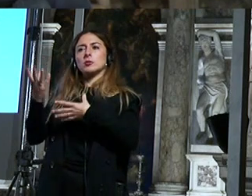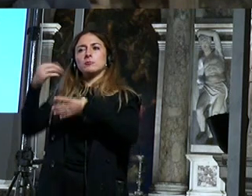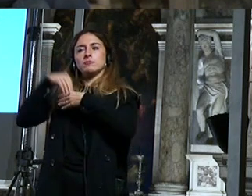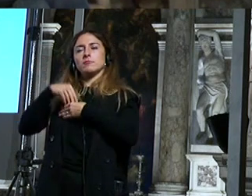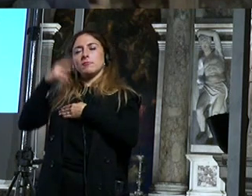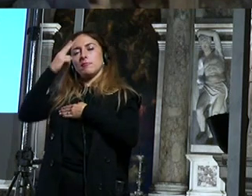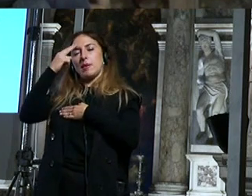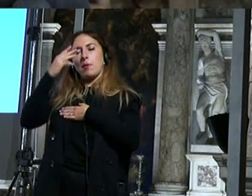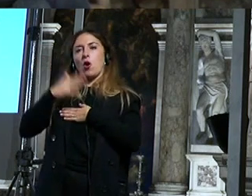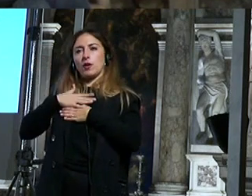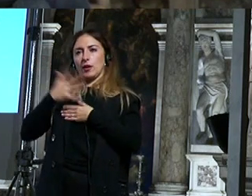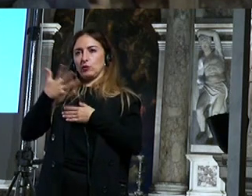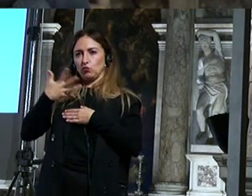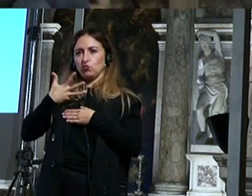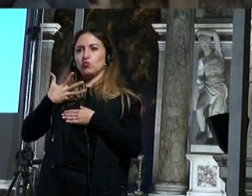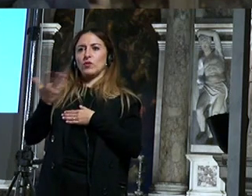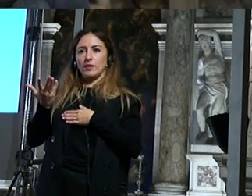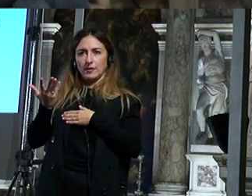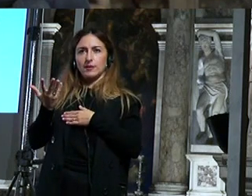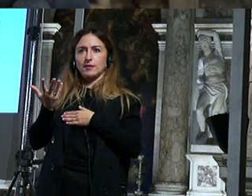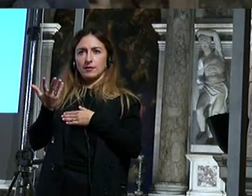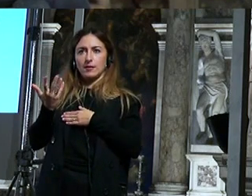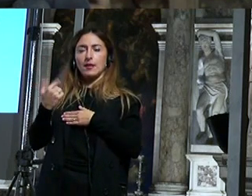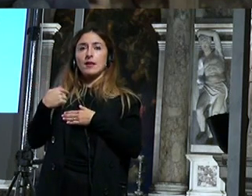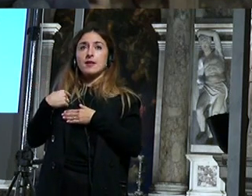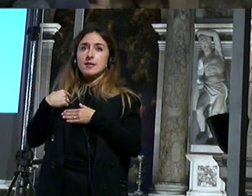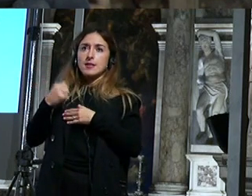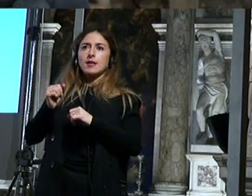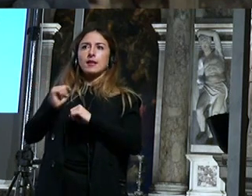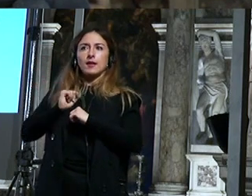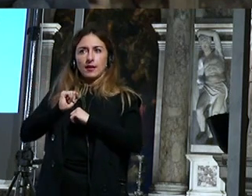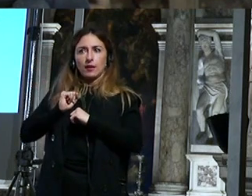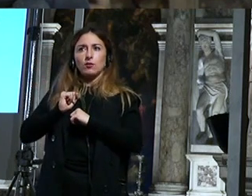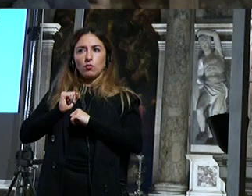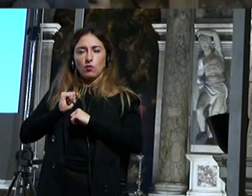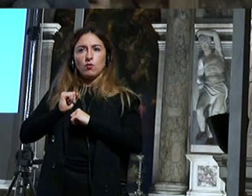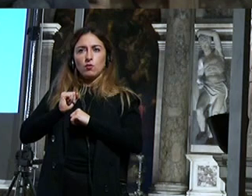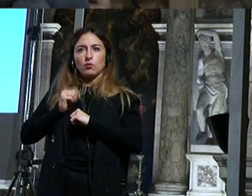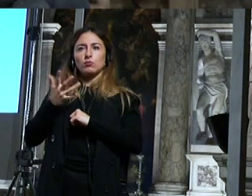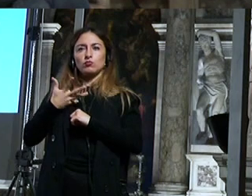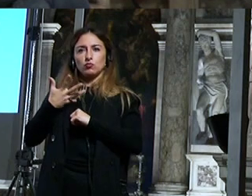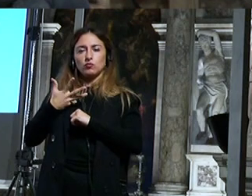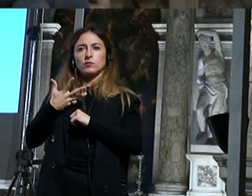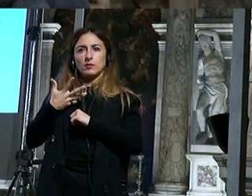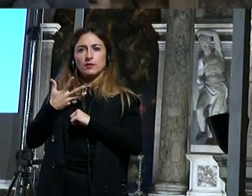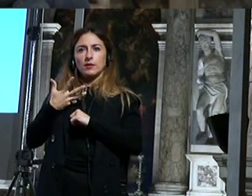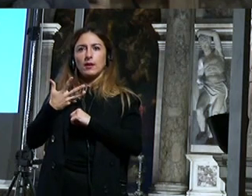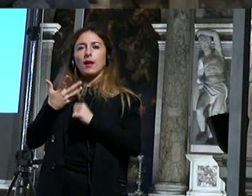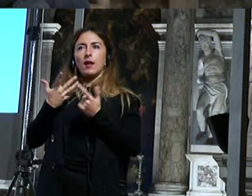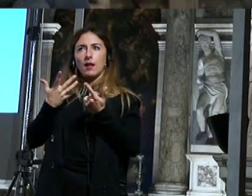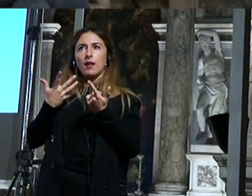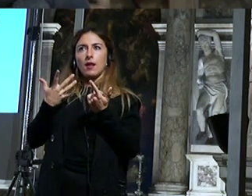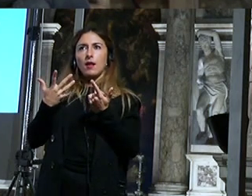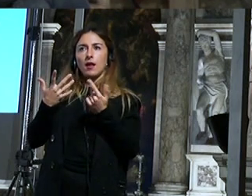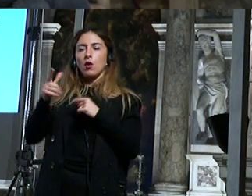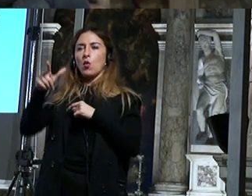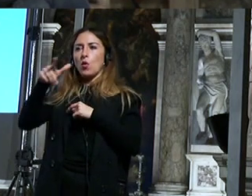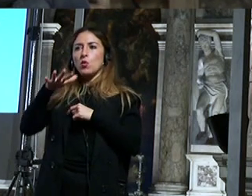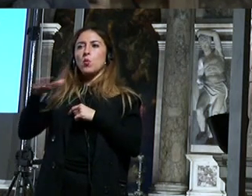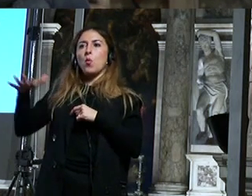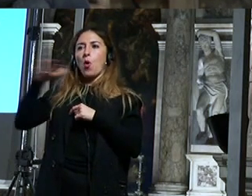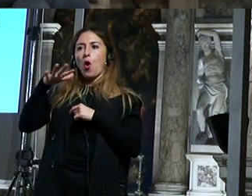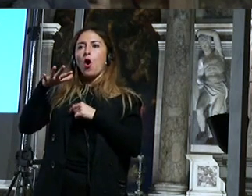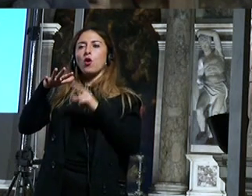of occupying the elsewhere, the place that is not quite here but over there, gives me